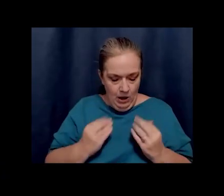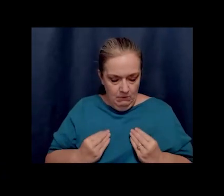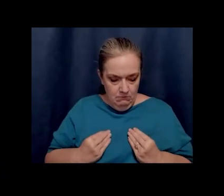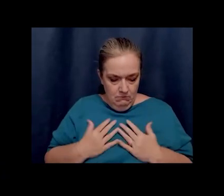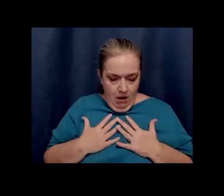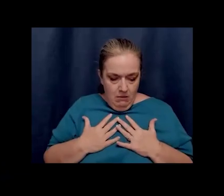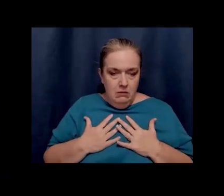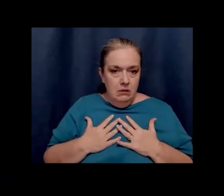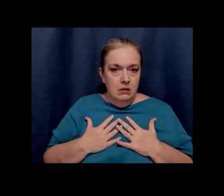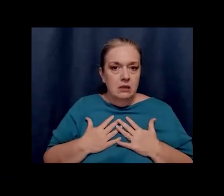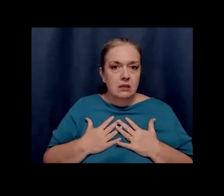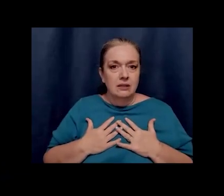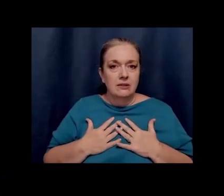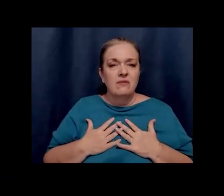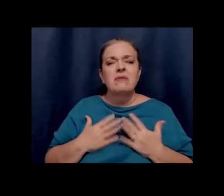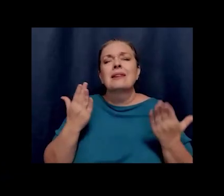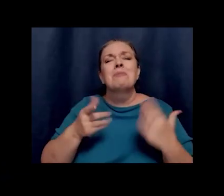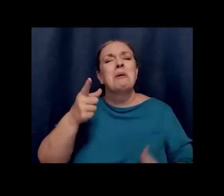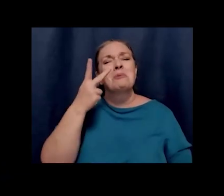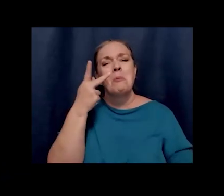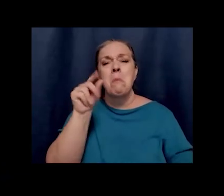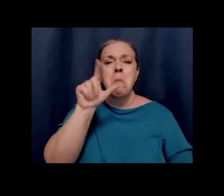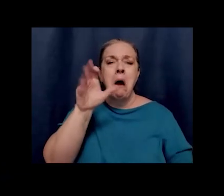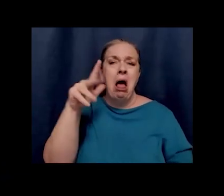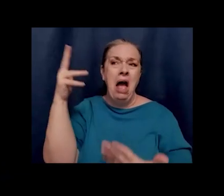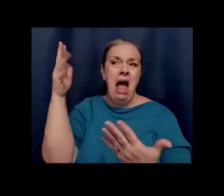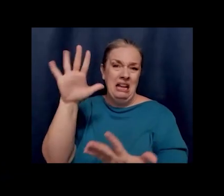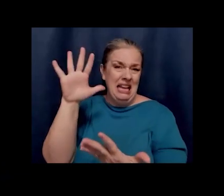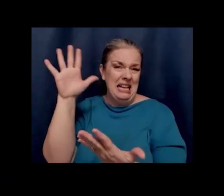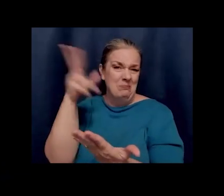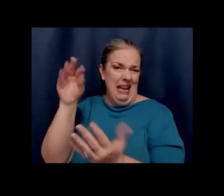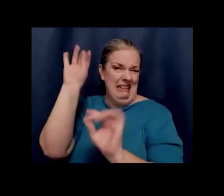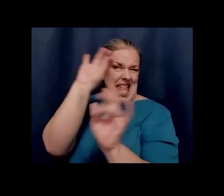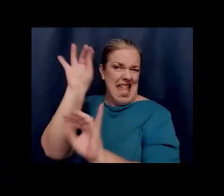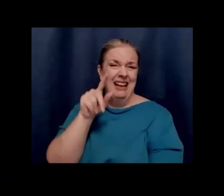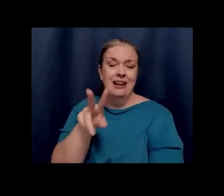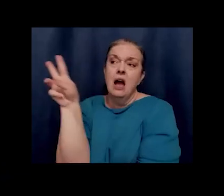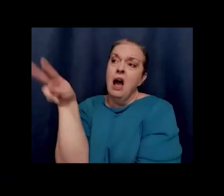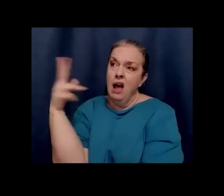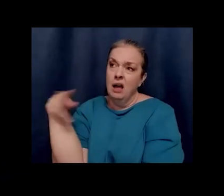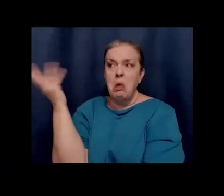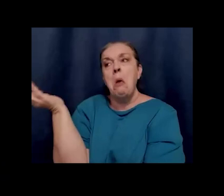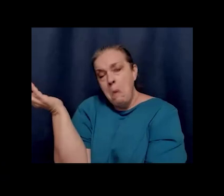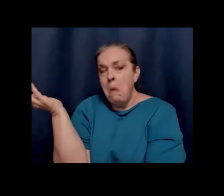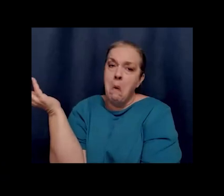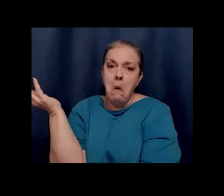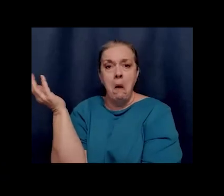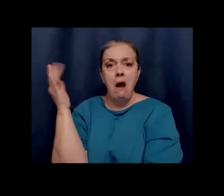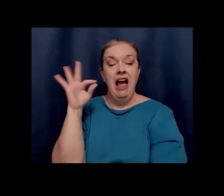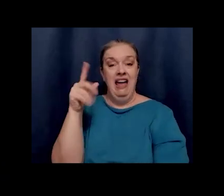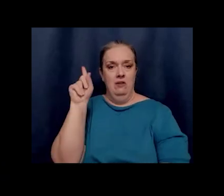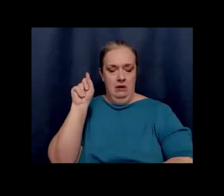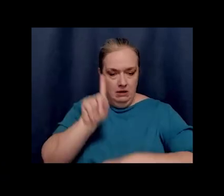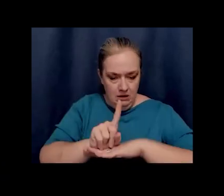if, like me, you have seen hundreds of Pollock paintings on museum walls, this makes it all come together for you. This is